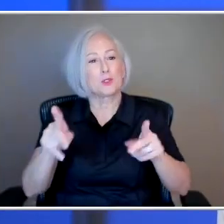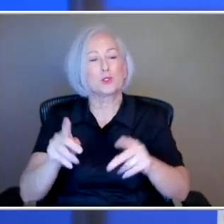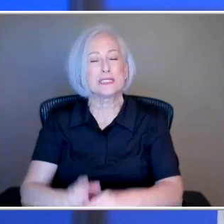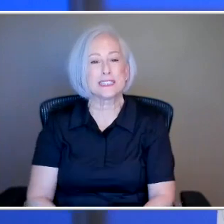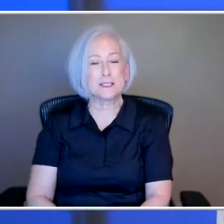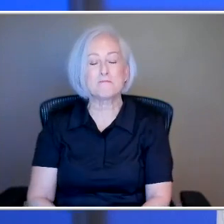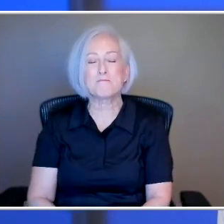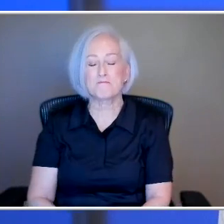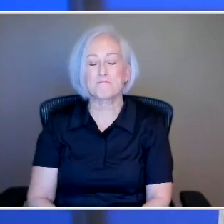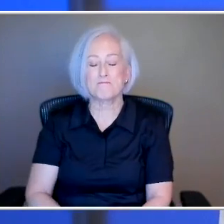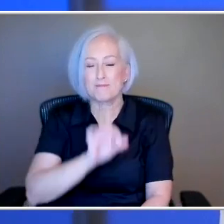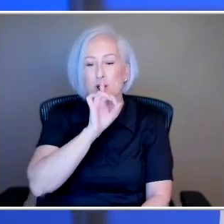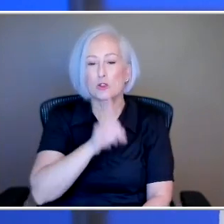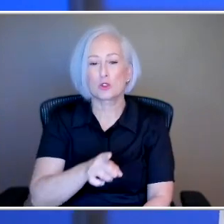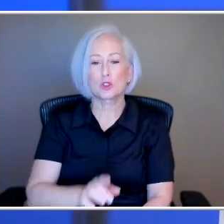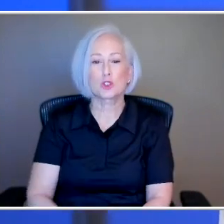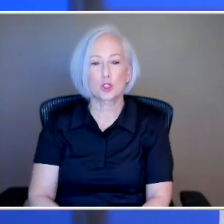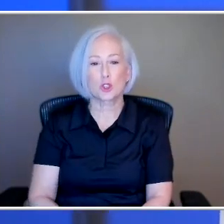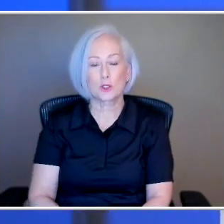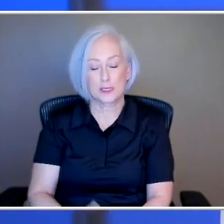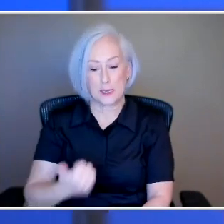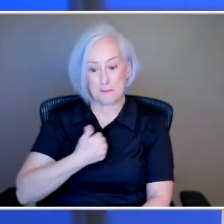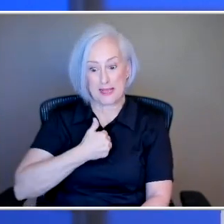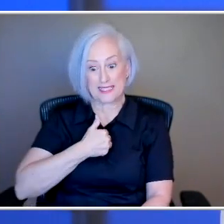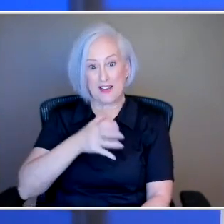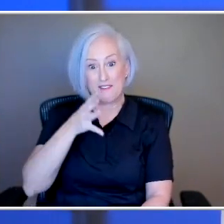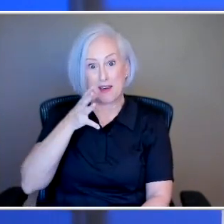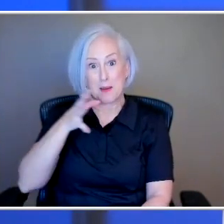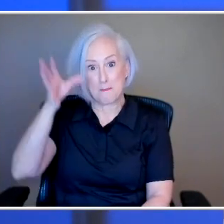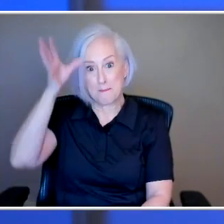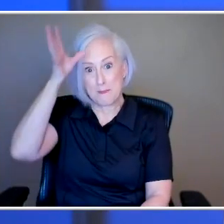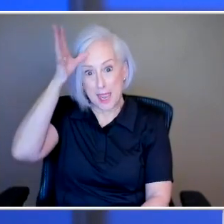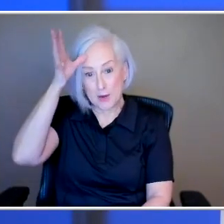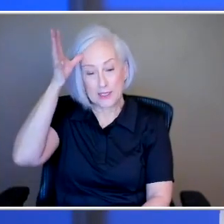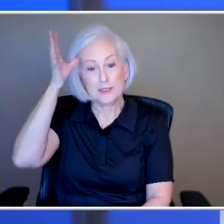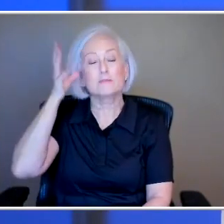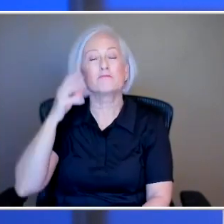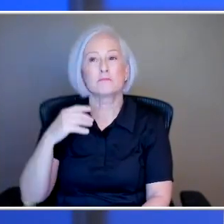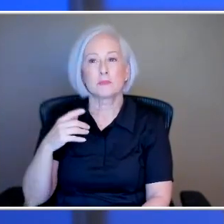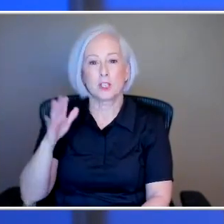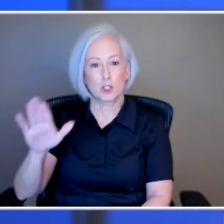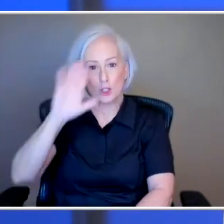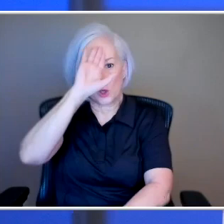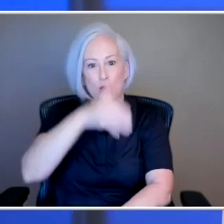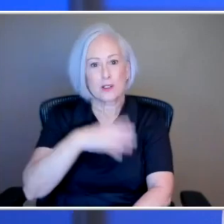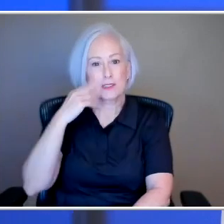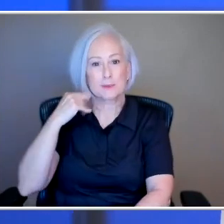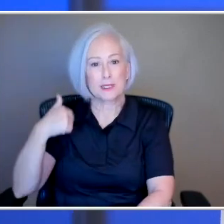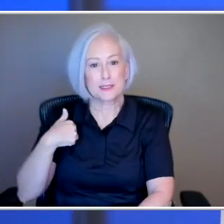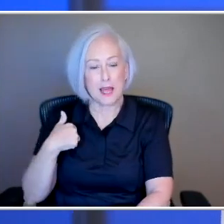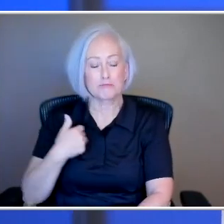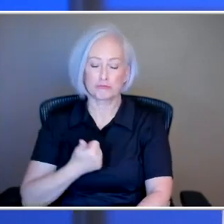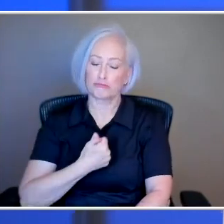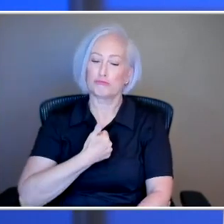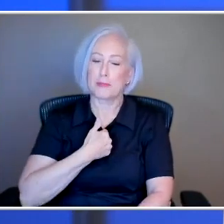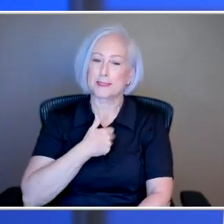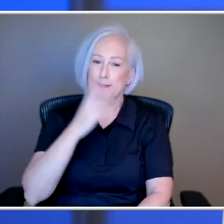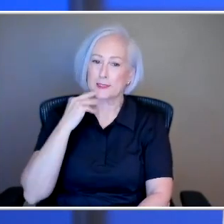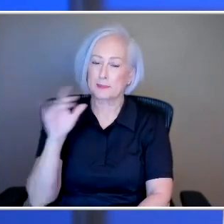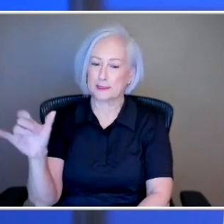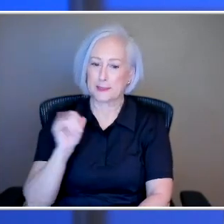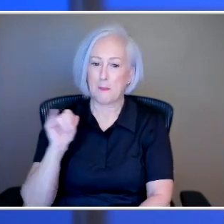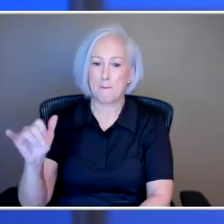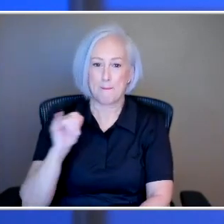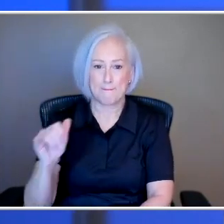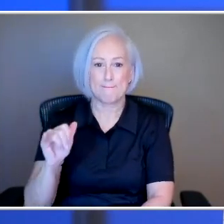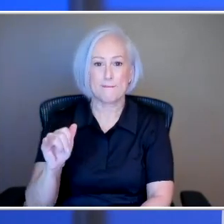think as a parent, when your son is going through something like that, I've been through those types of things, injuries, and there's injuries that it's okay